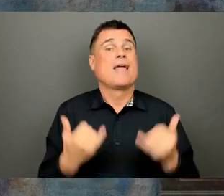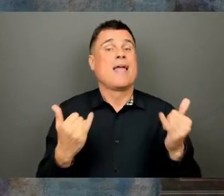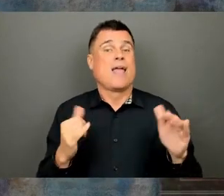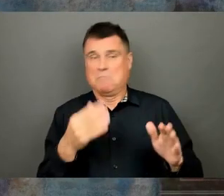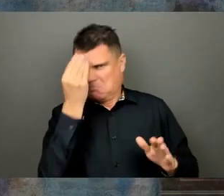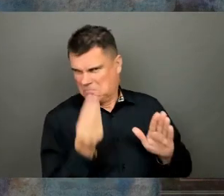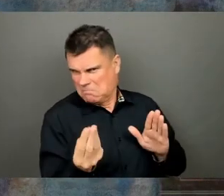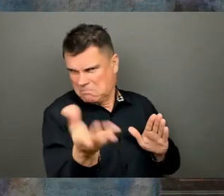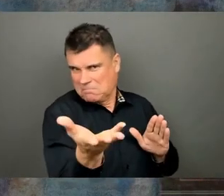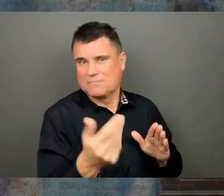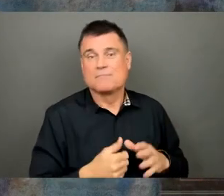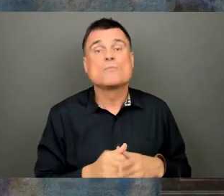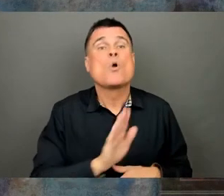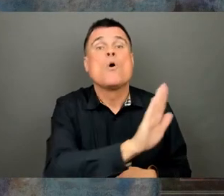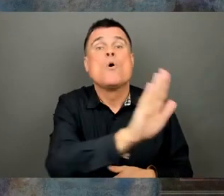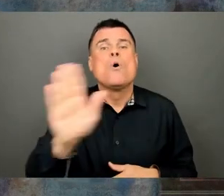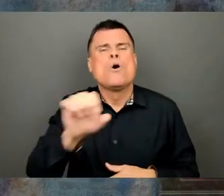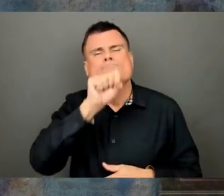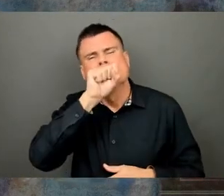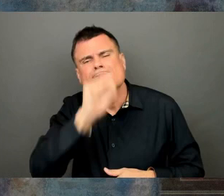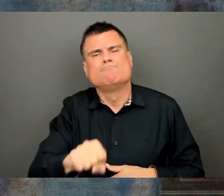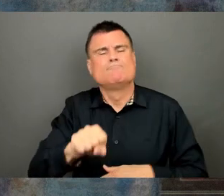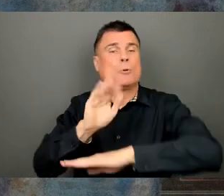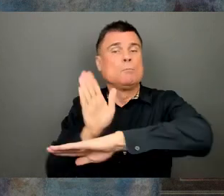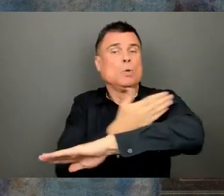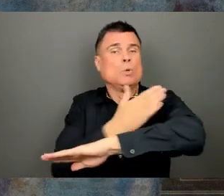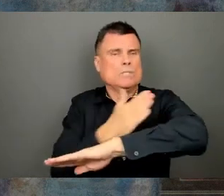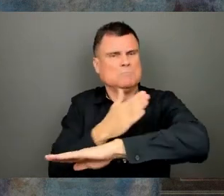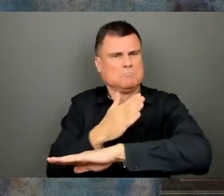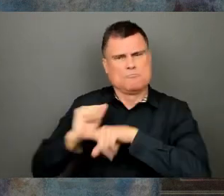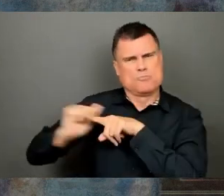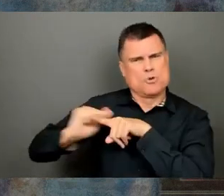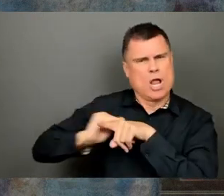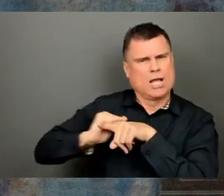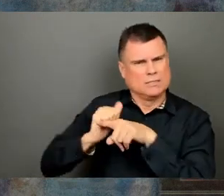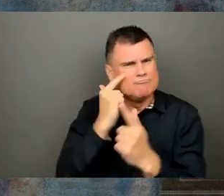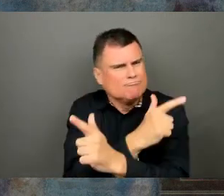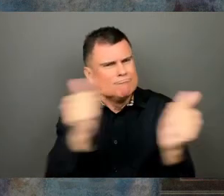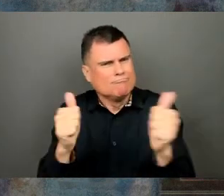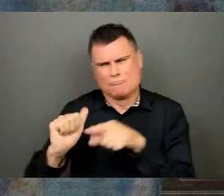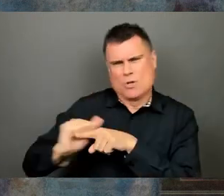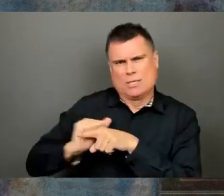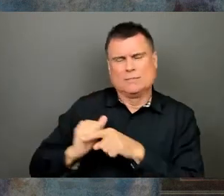Pro tip: put on your favorite music and try it on your own for more practice.